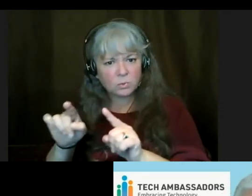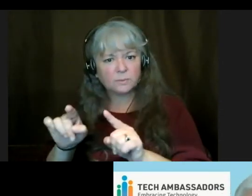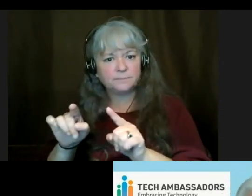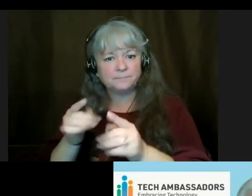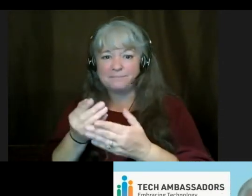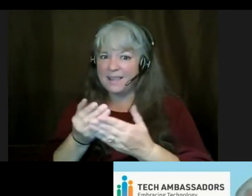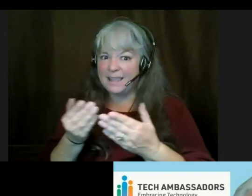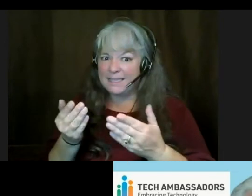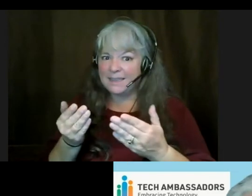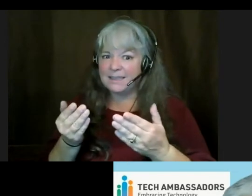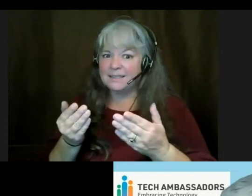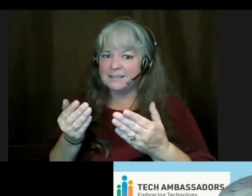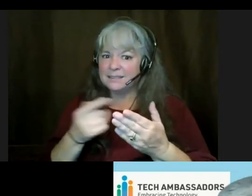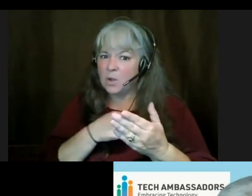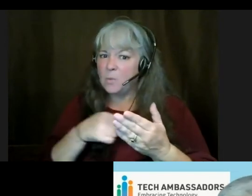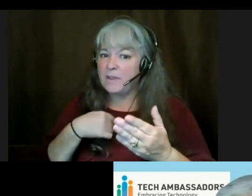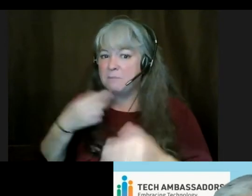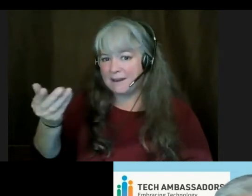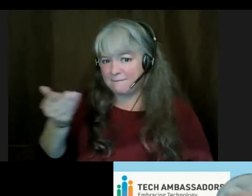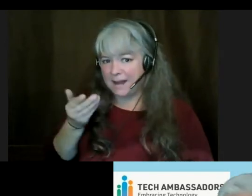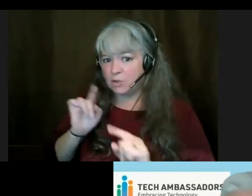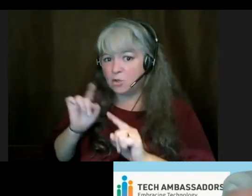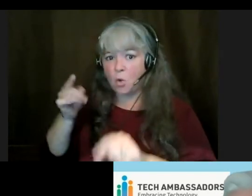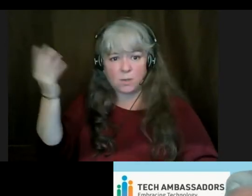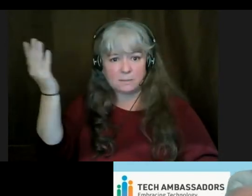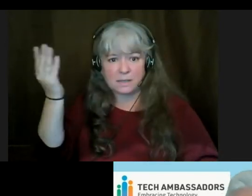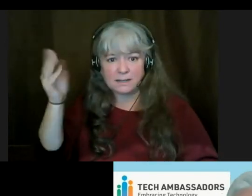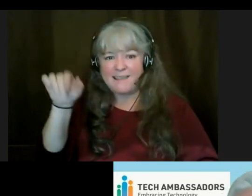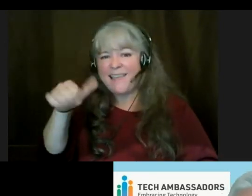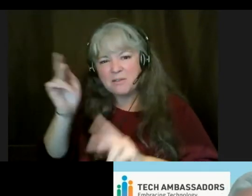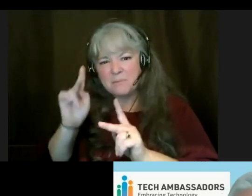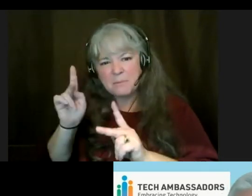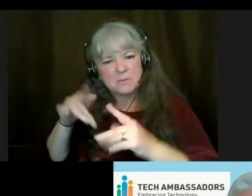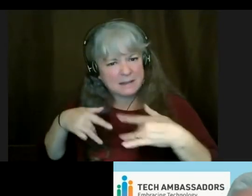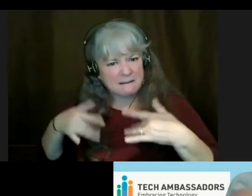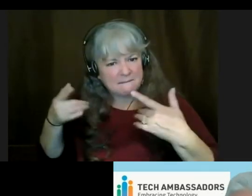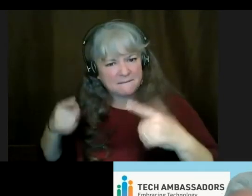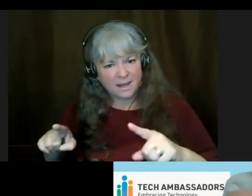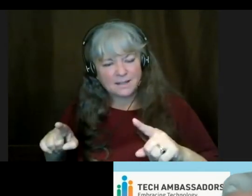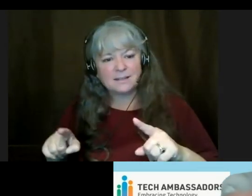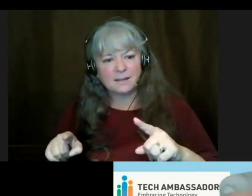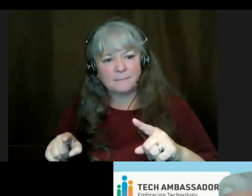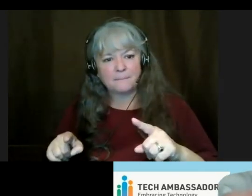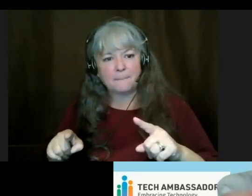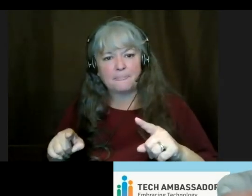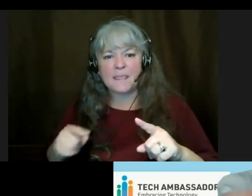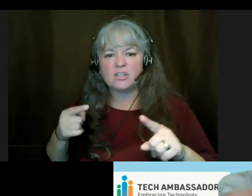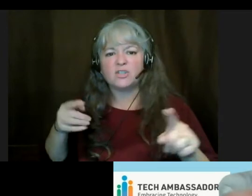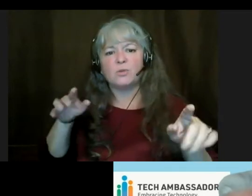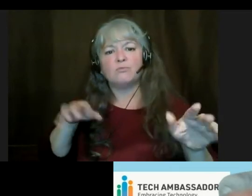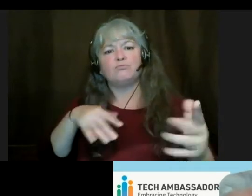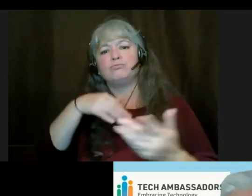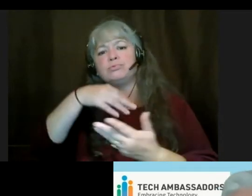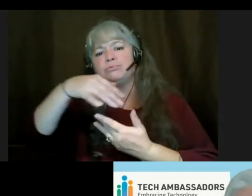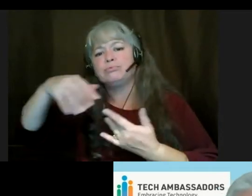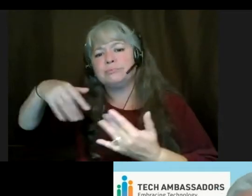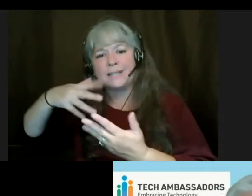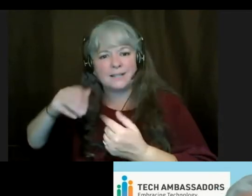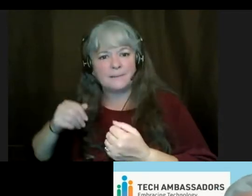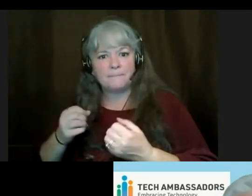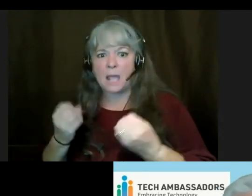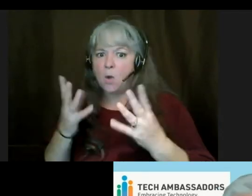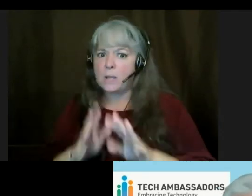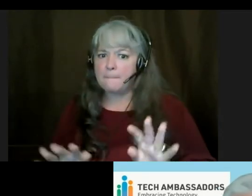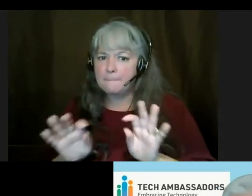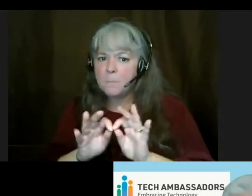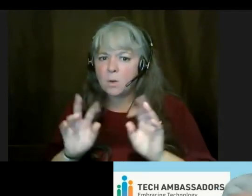things that we've been invited to speak at. There were other people's events, and just casual interactions, how important the